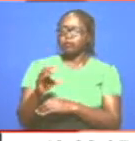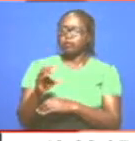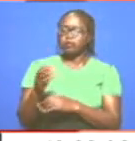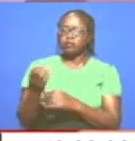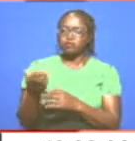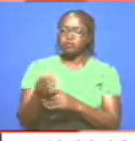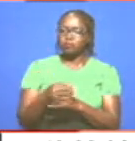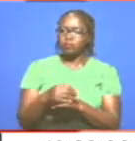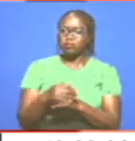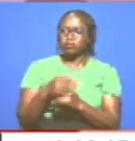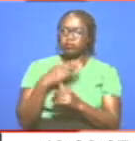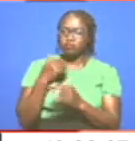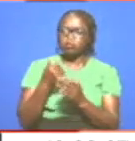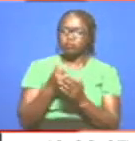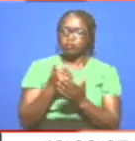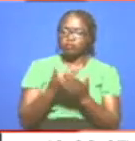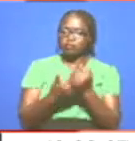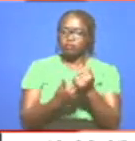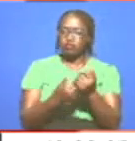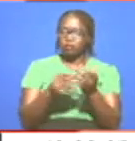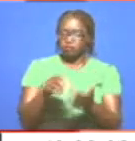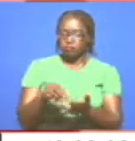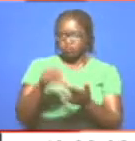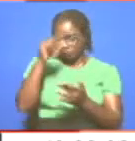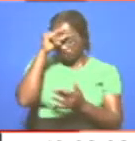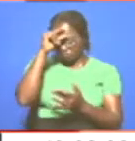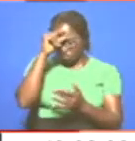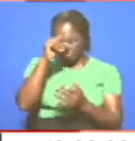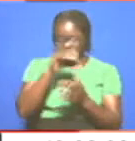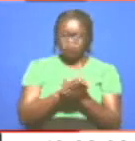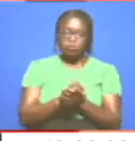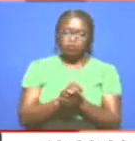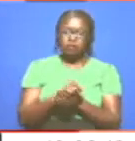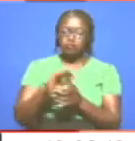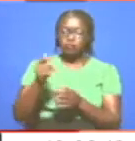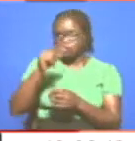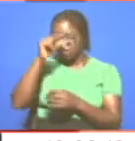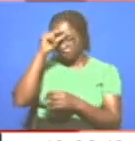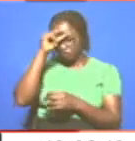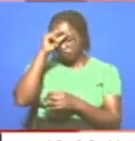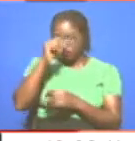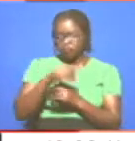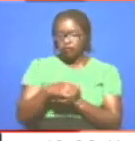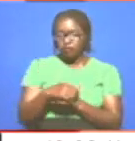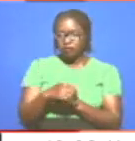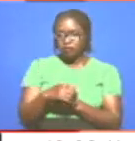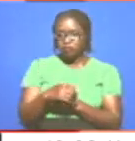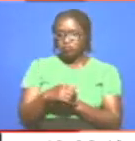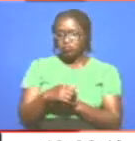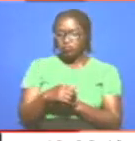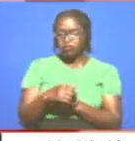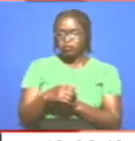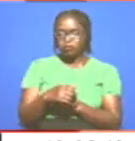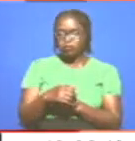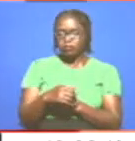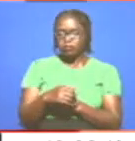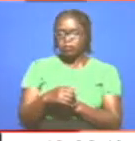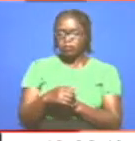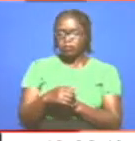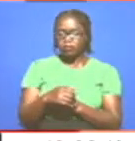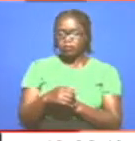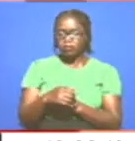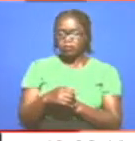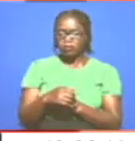we want to partner, especially with the government, yeah, the county government. That's going to be very, very, very, very crucial. If we partner with the